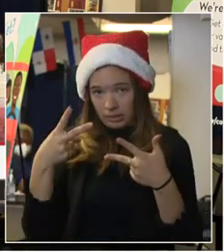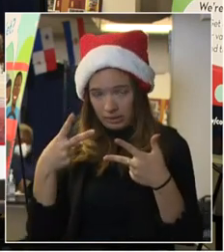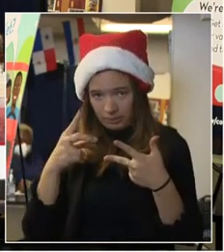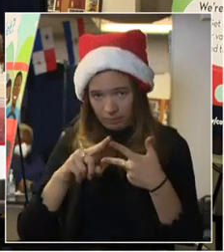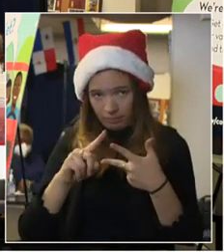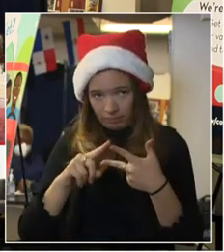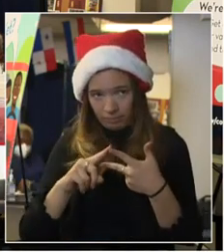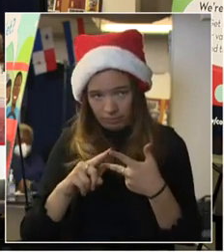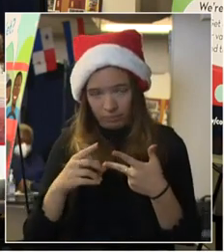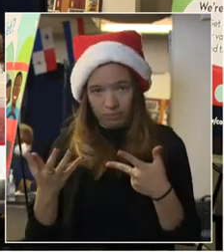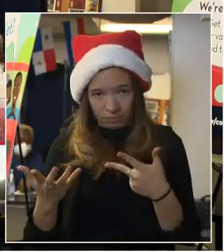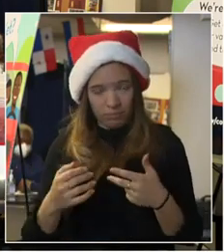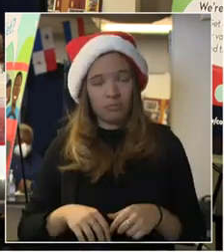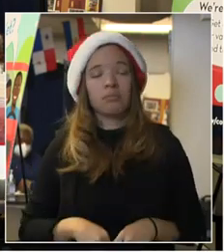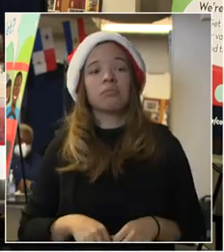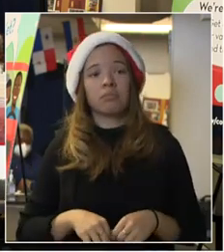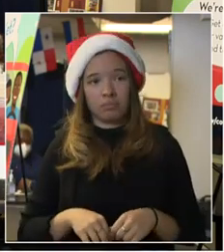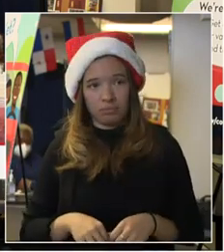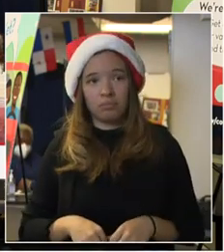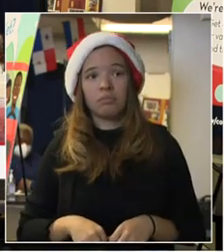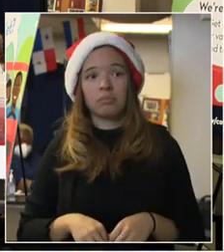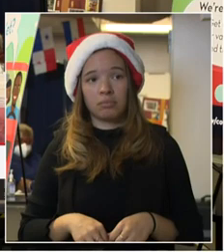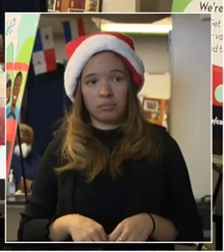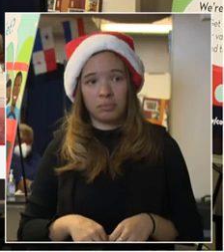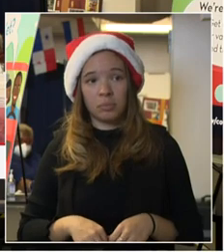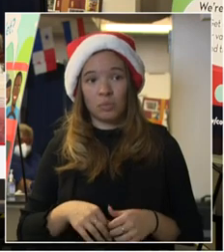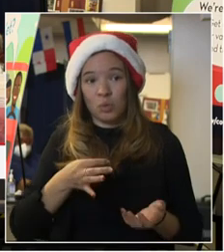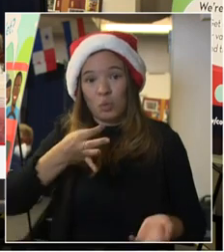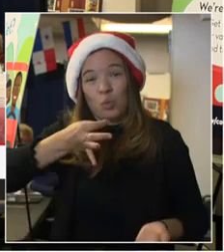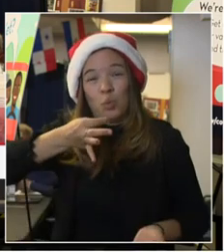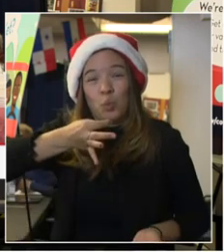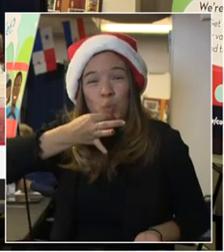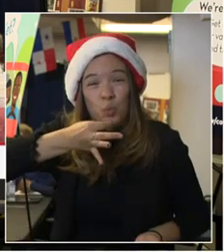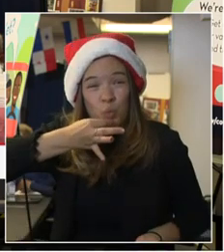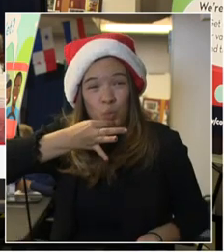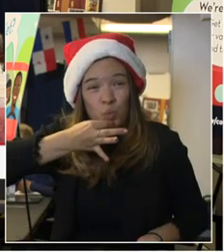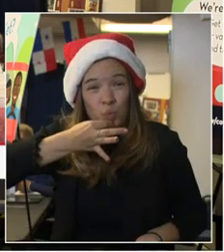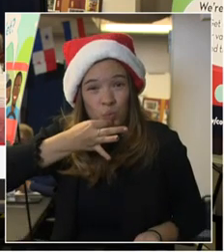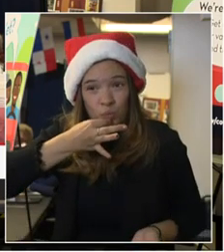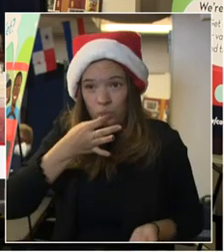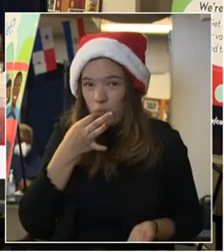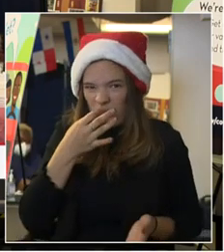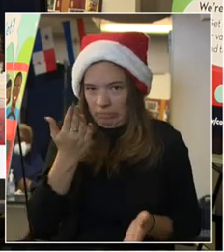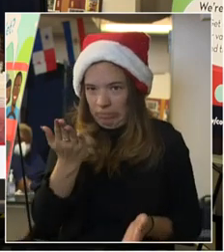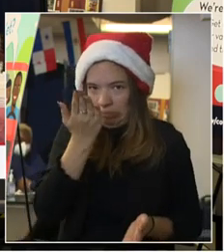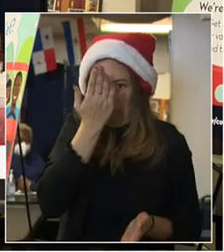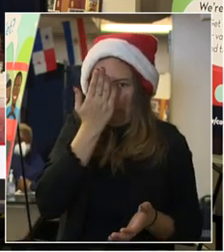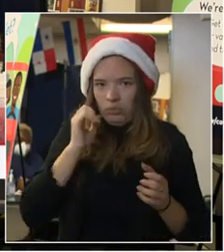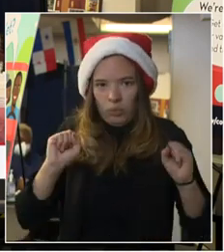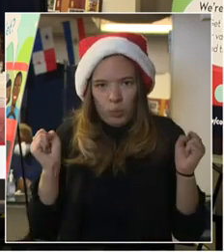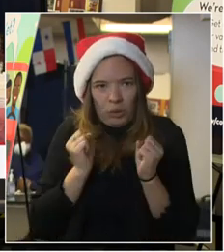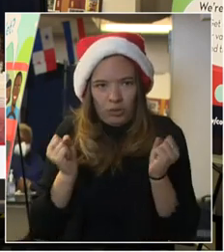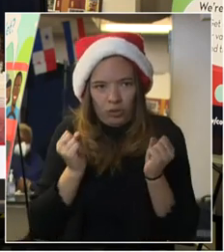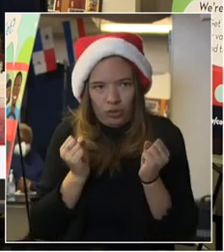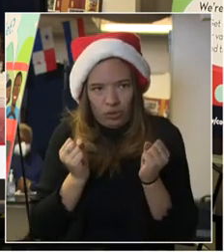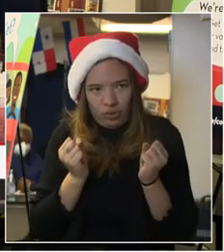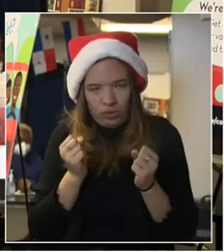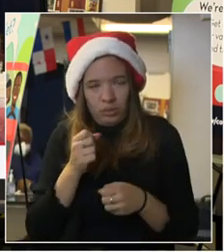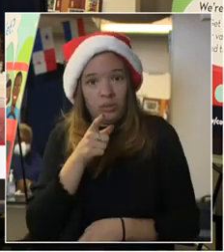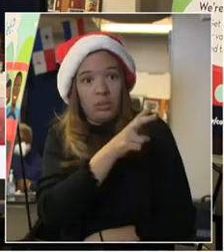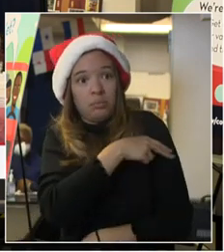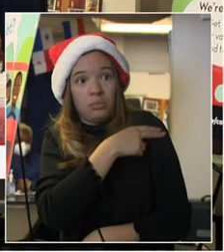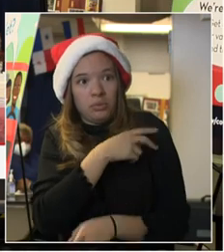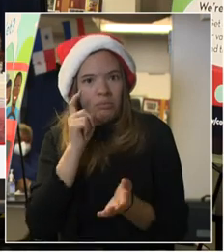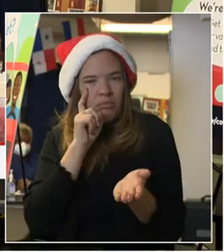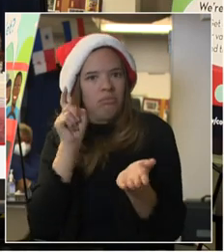problem that we are faced with is that we are entering the winter months, and hospitals are witnessing very sharp increases in the number of